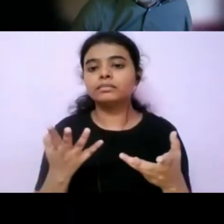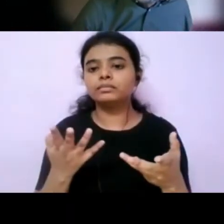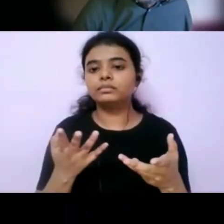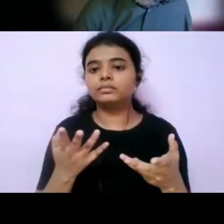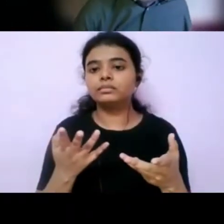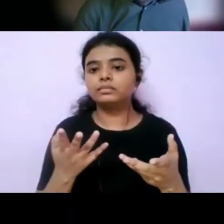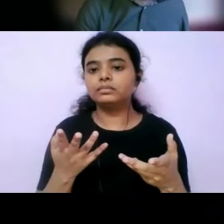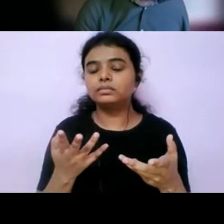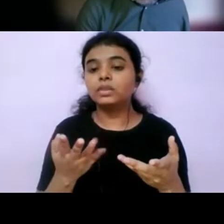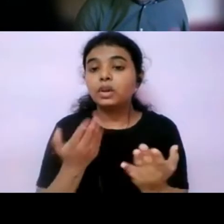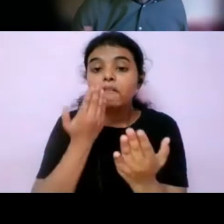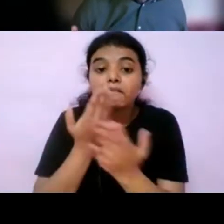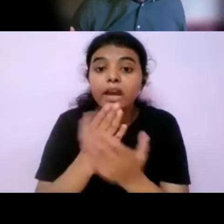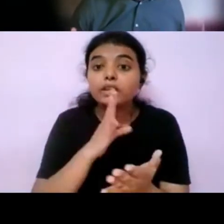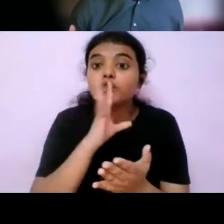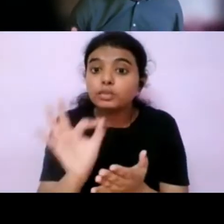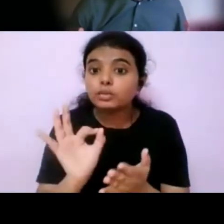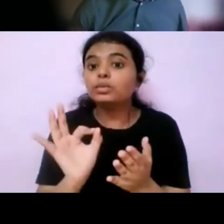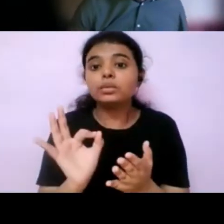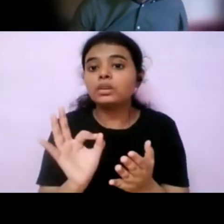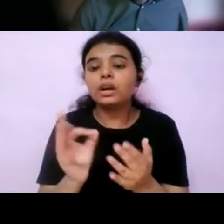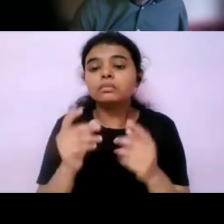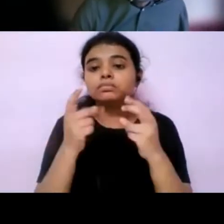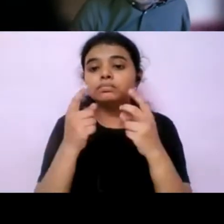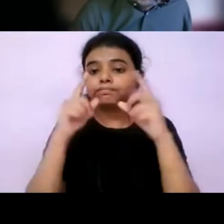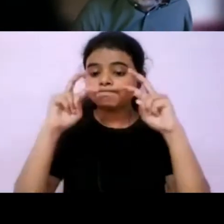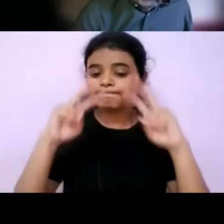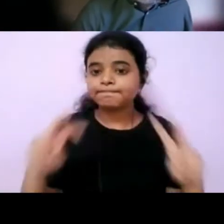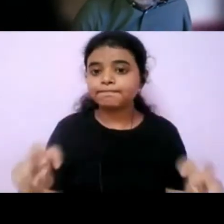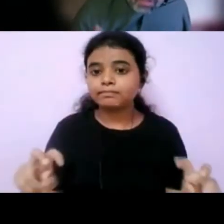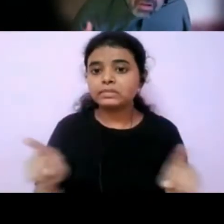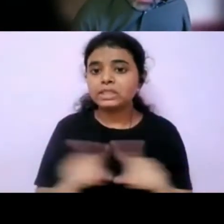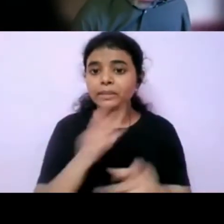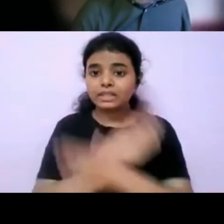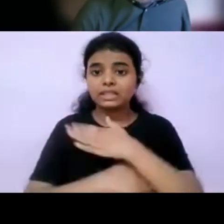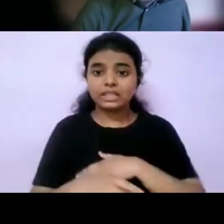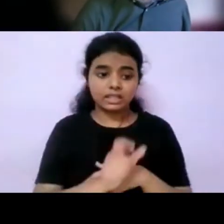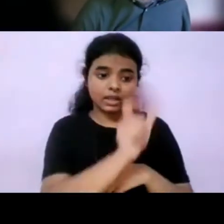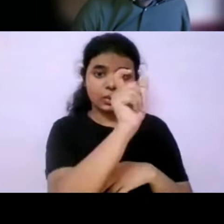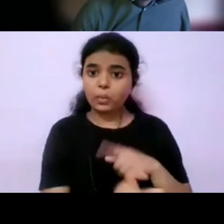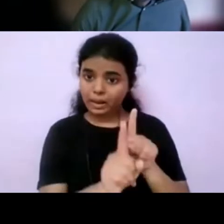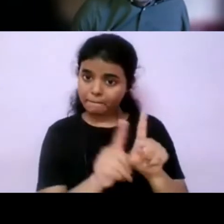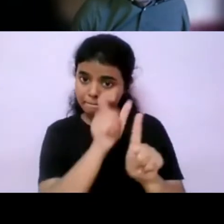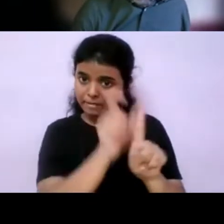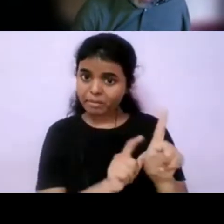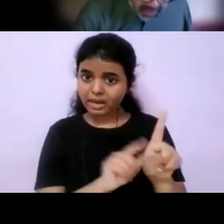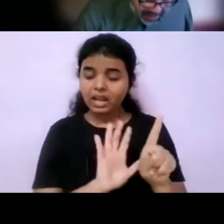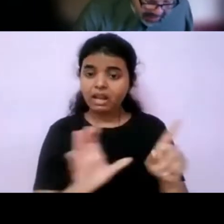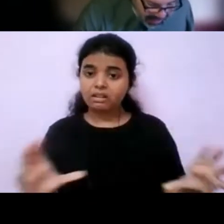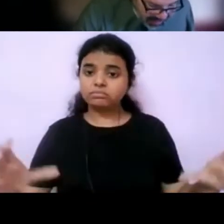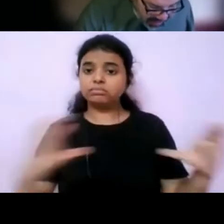talk about the fact that disabled people are not a single group. It's not a cohesive collective with a